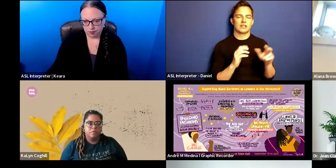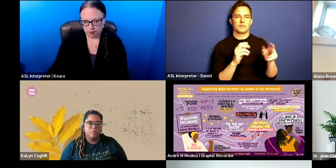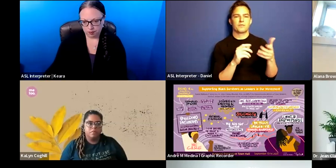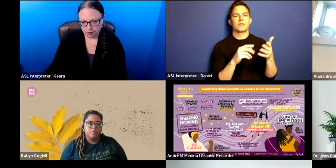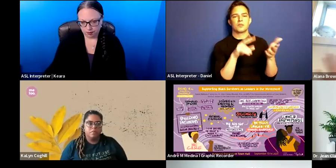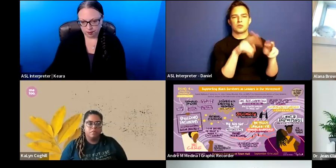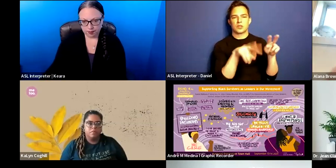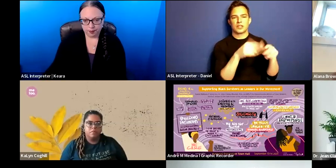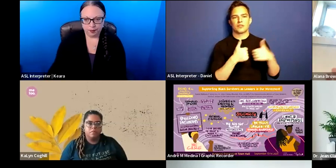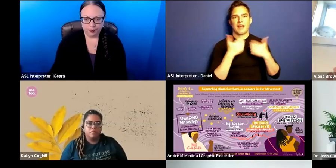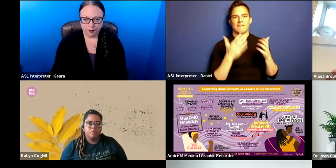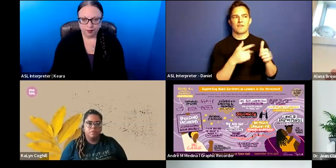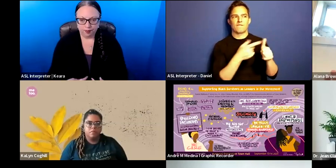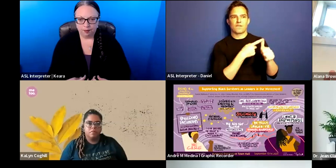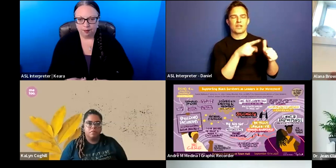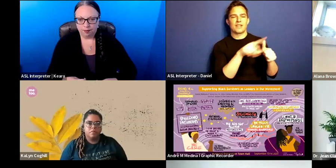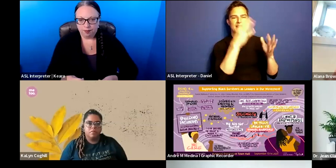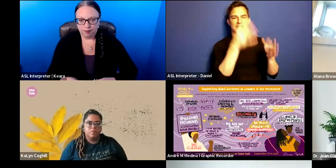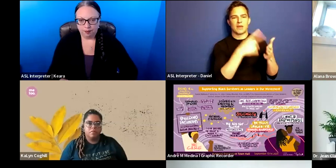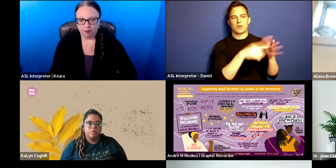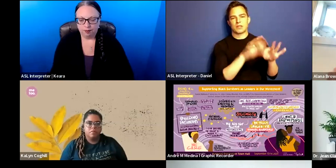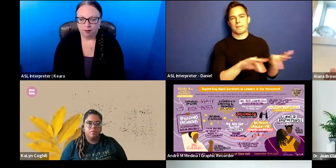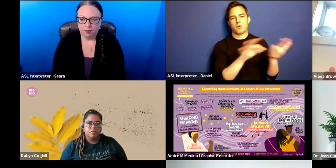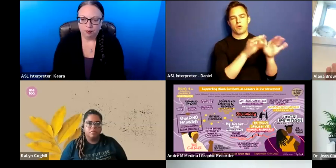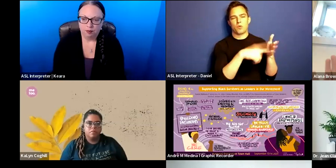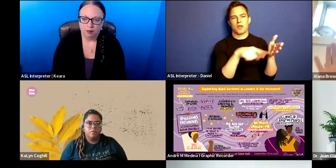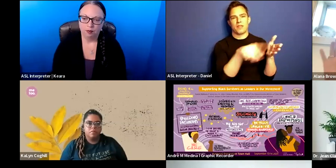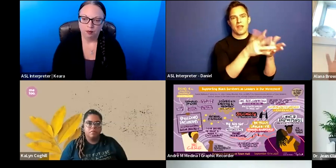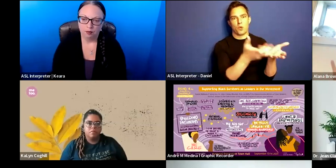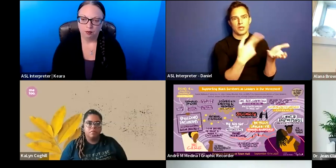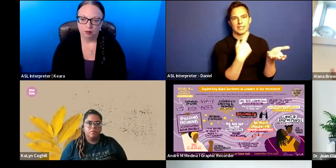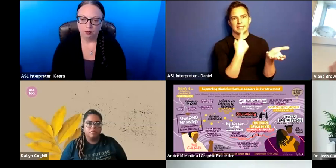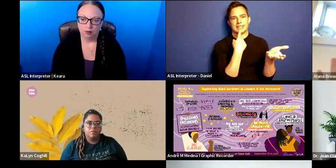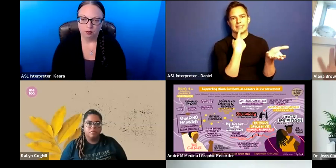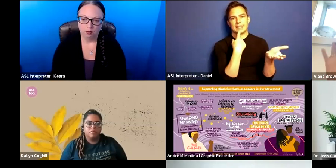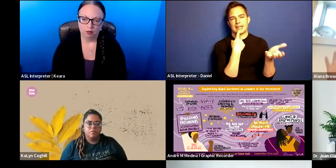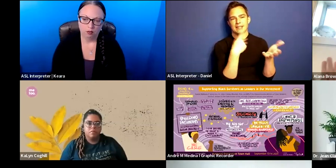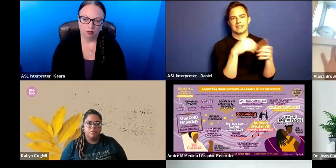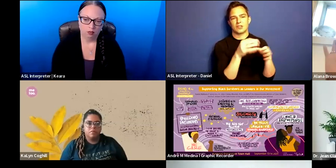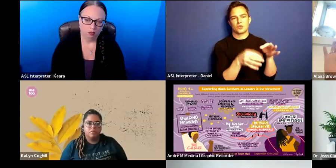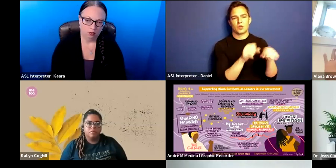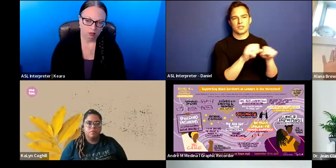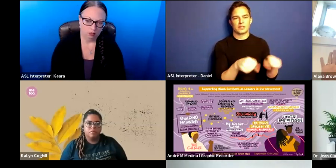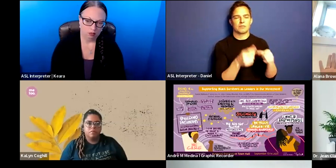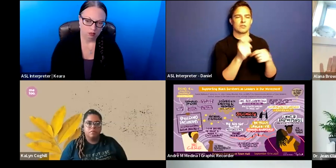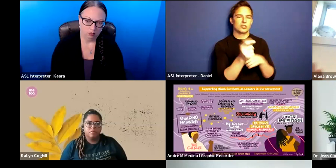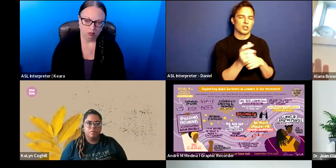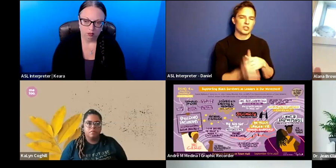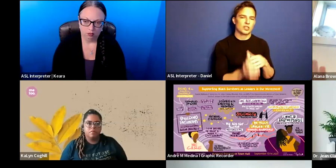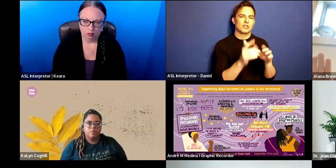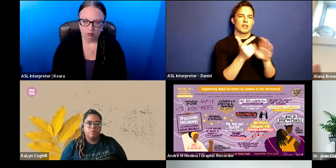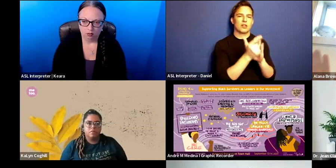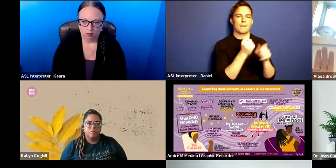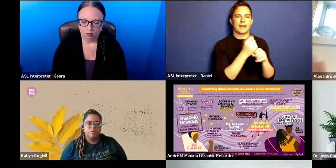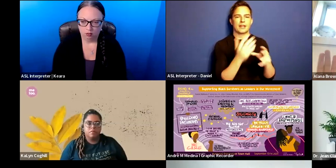first and let them decide what they think is important and what they want to say to, the court system, or to the judges and to the